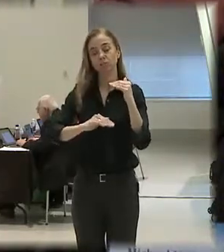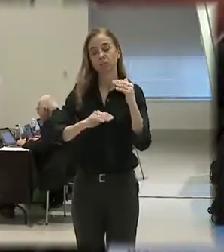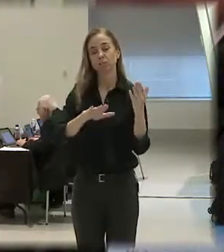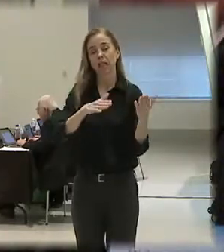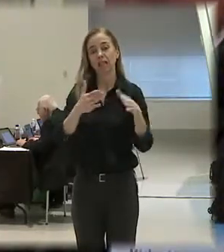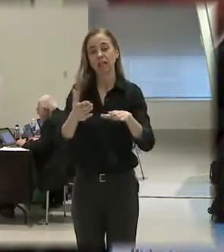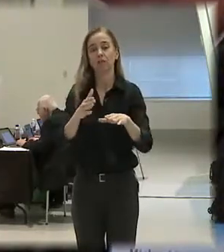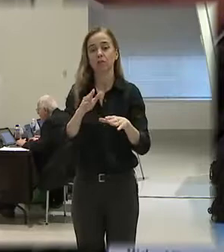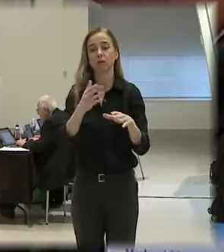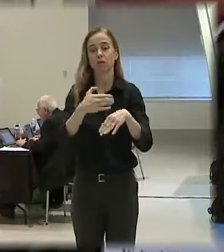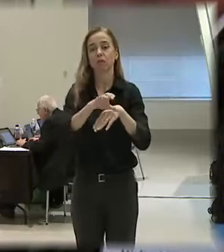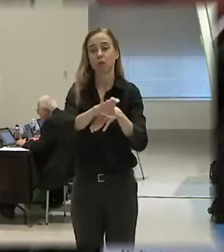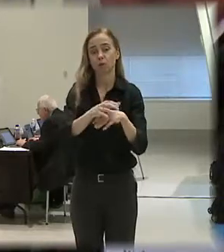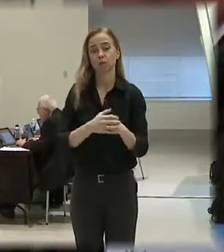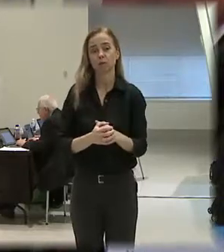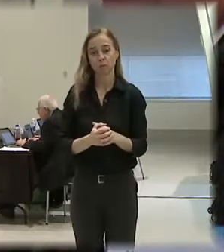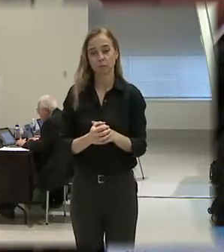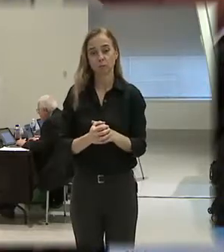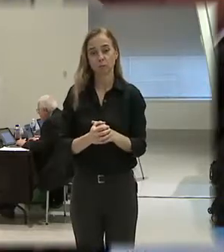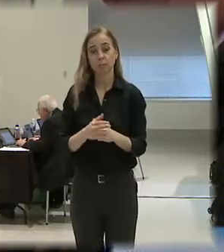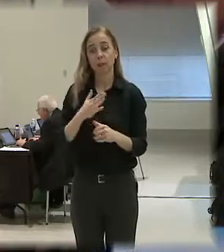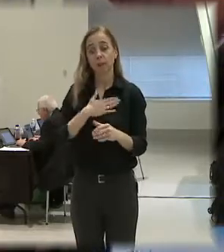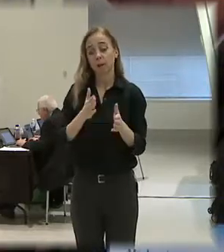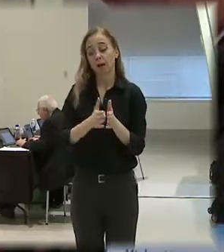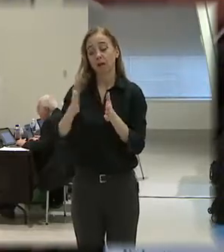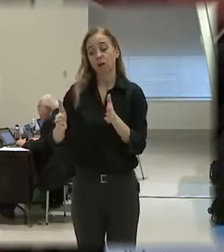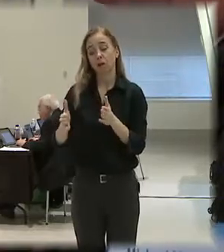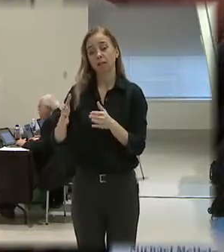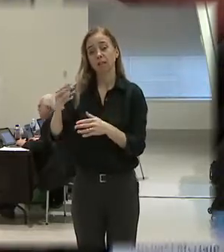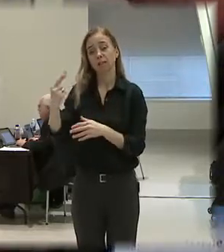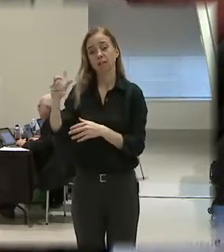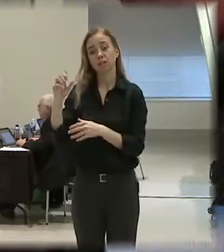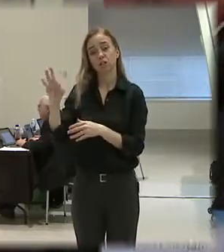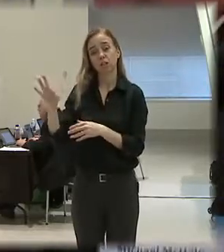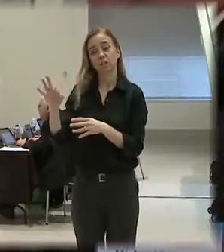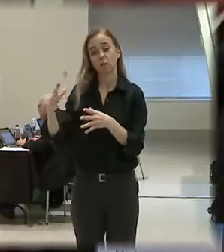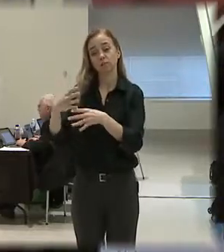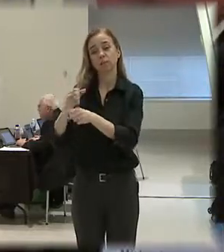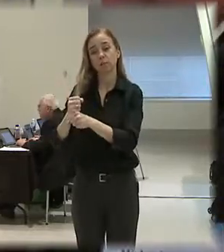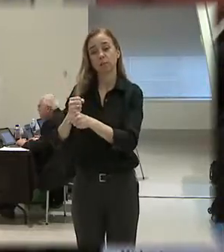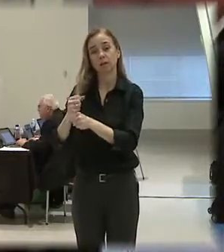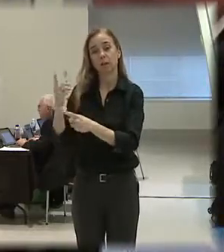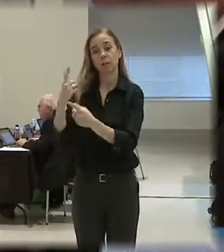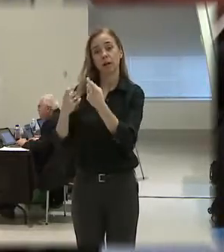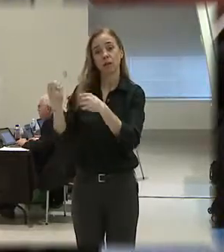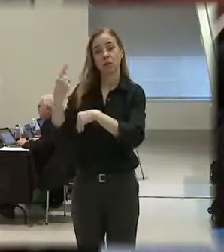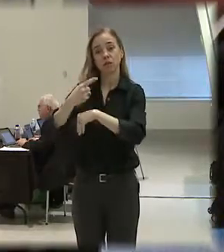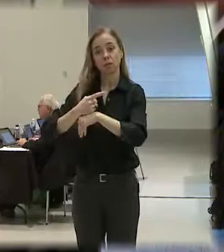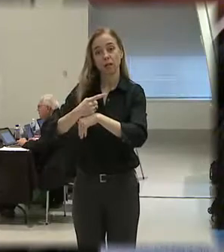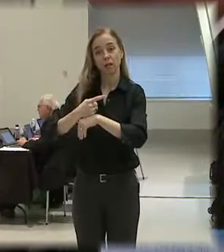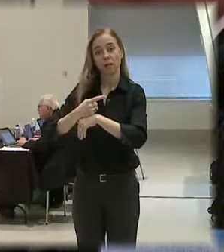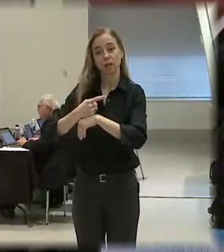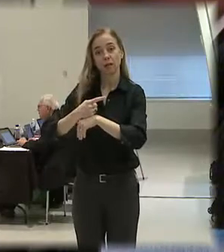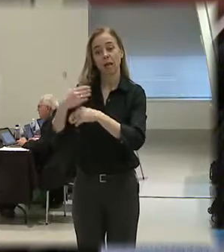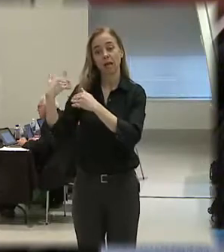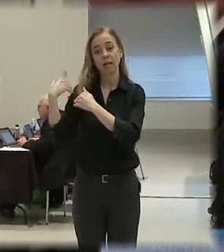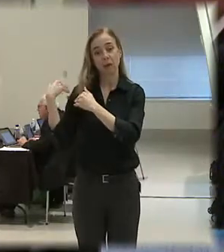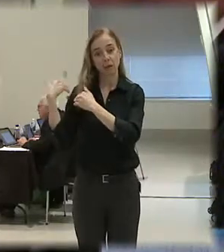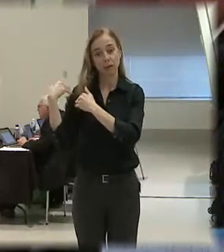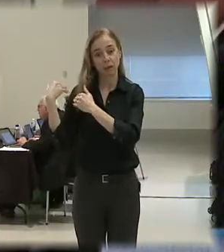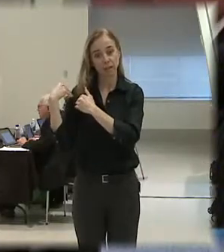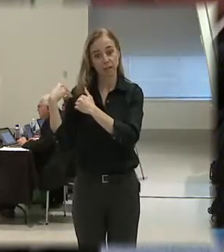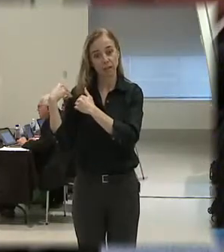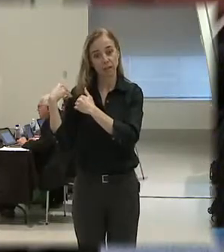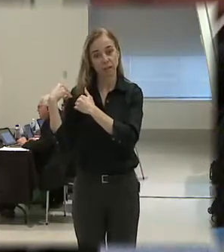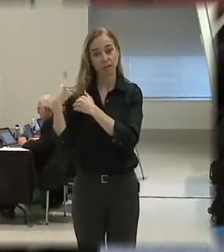force as well as deadly force. And my colleague, Chief Jeff Noble, summed up our predicament by questioning the lack of meaningful accountability to